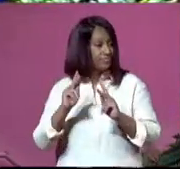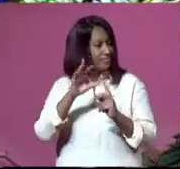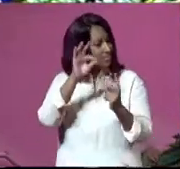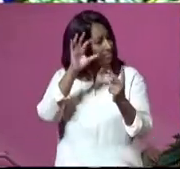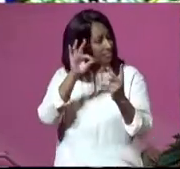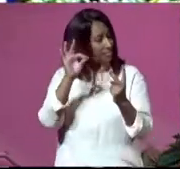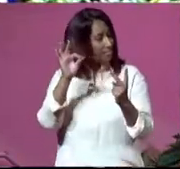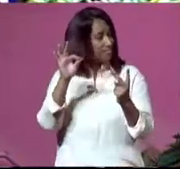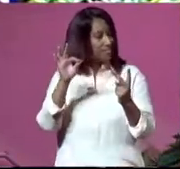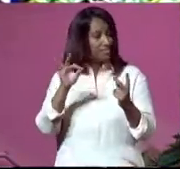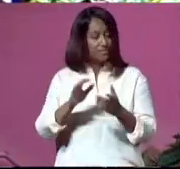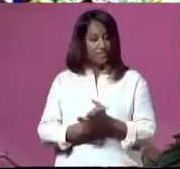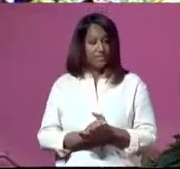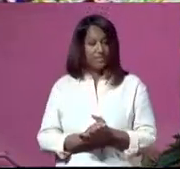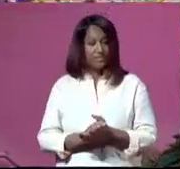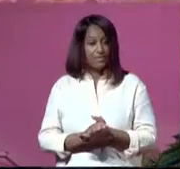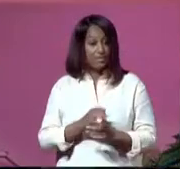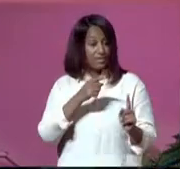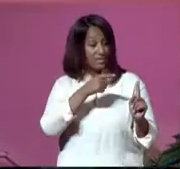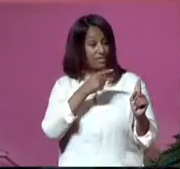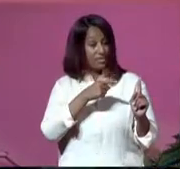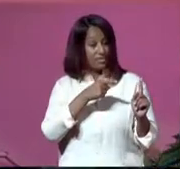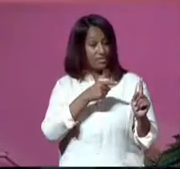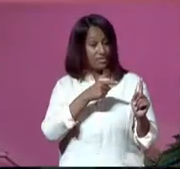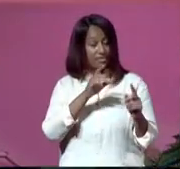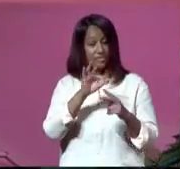See, hers was men. What's yours?